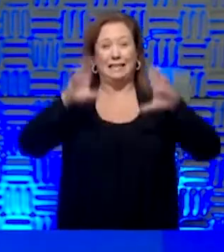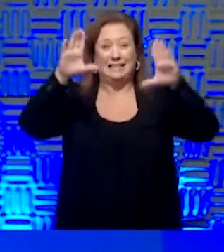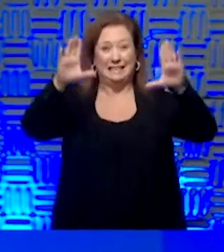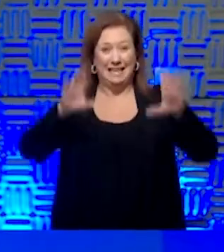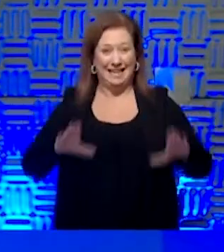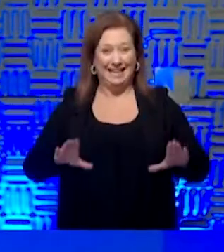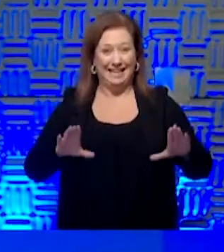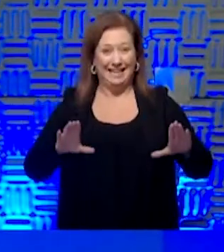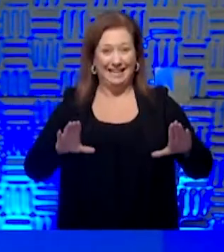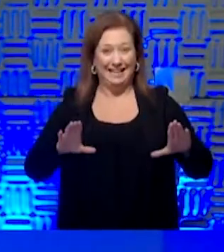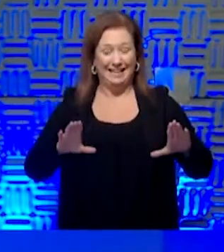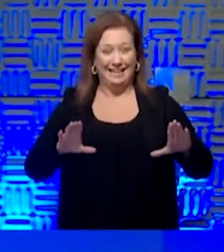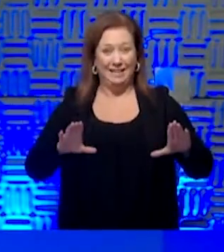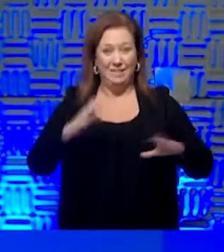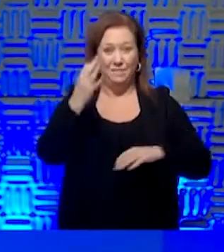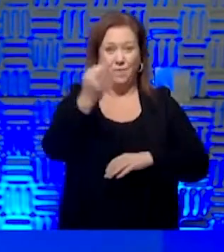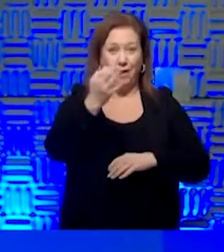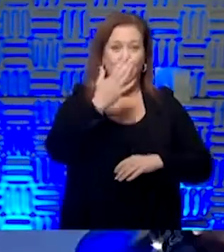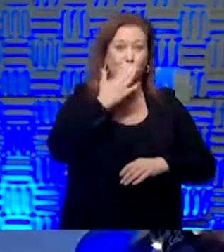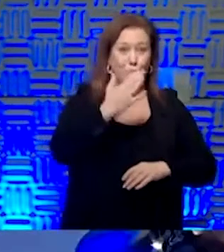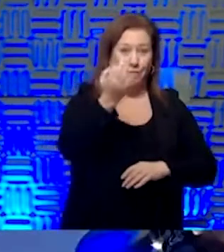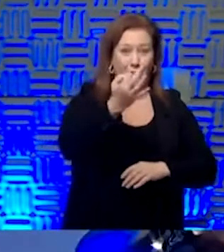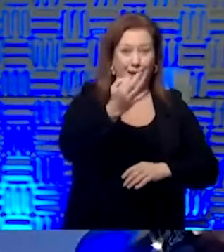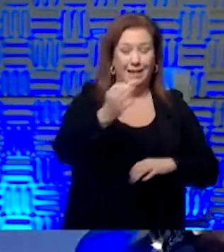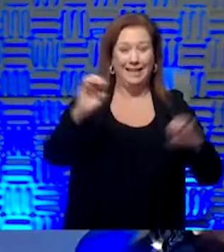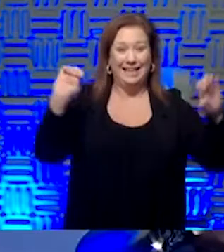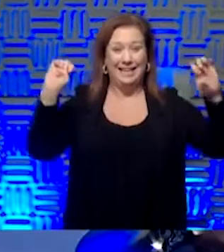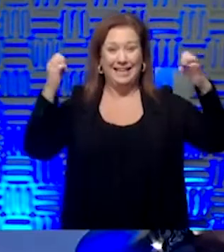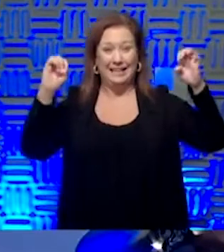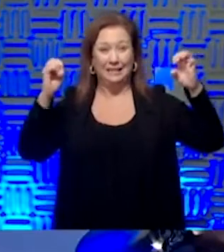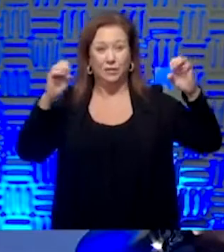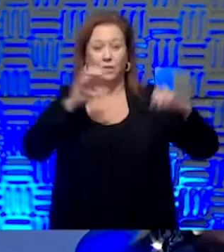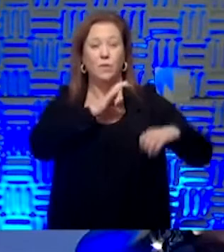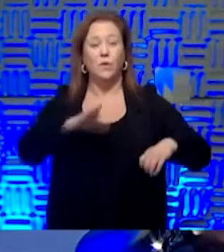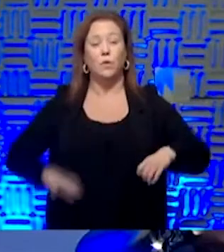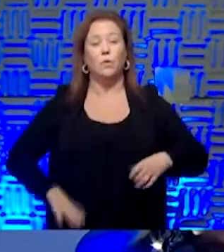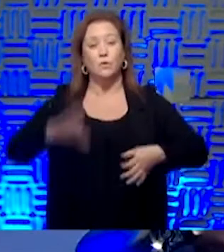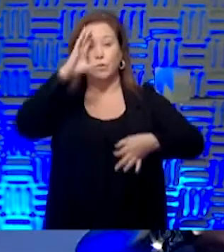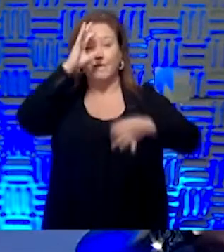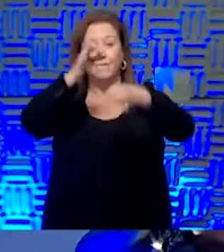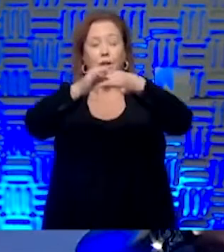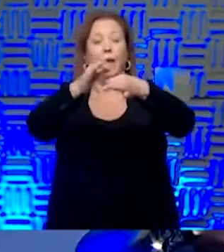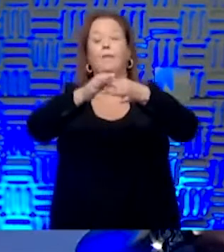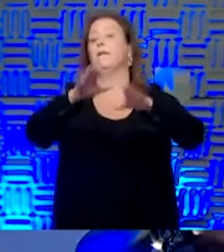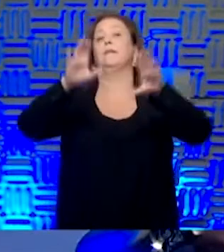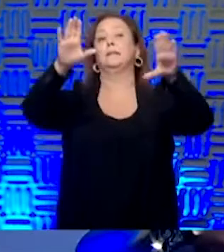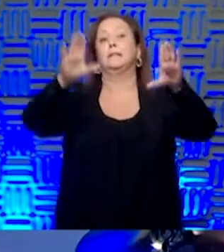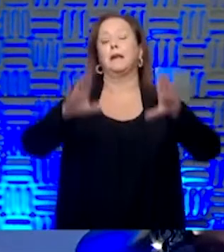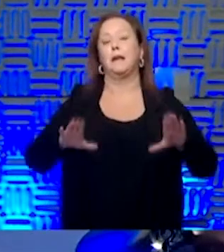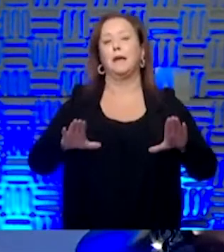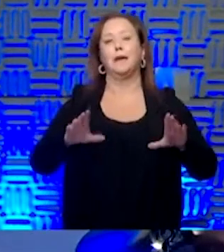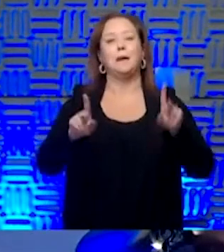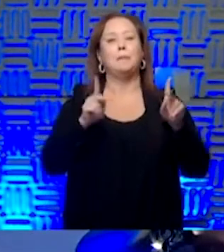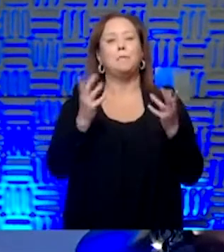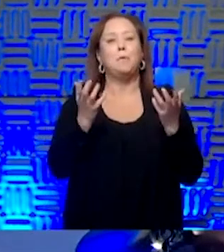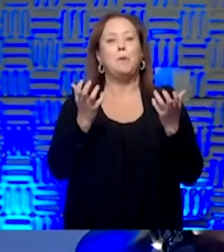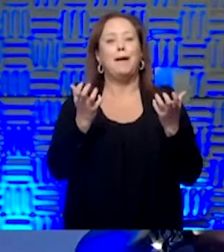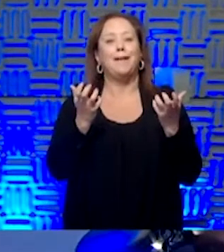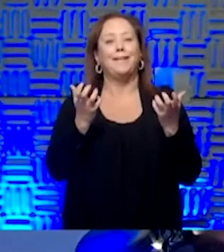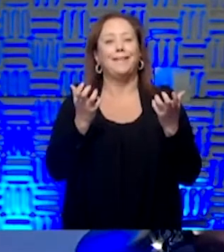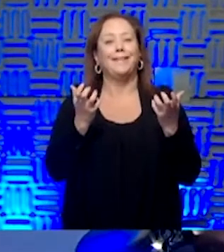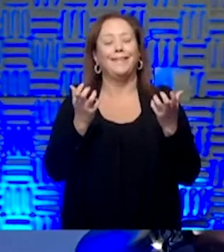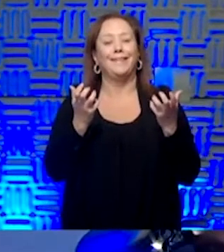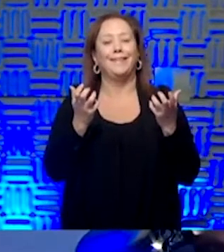right? And Friday night, Good Friday, and Easter for the Christian faith on Sunday. What do people want to do on those